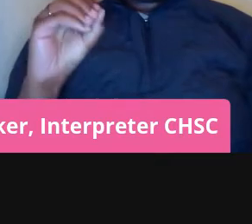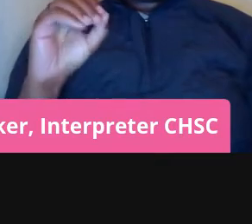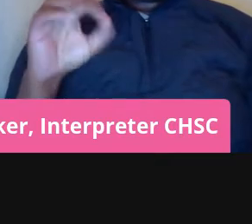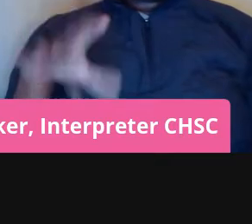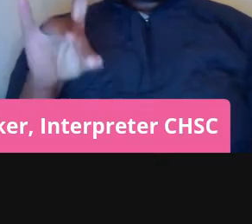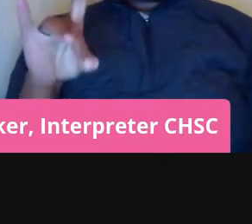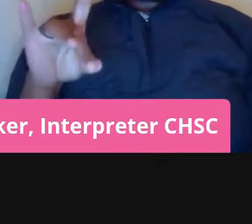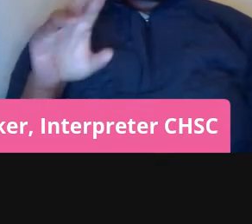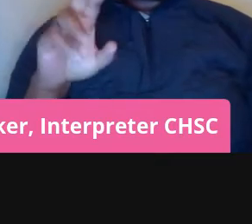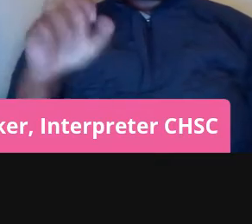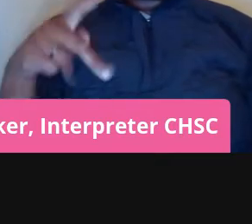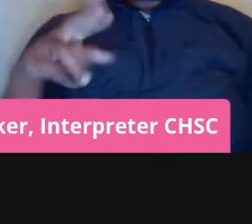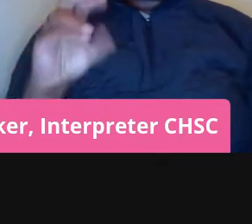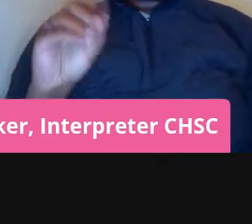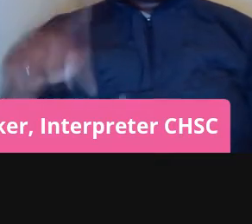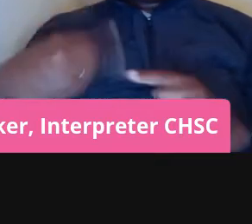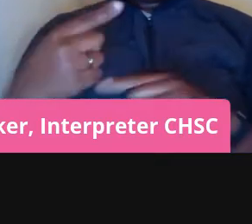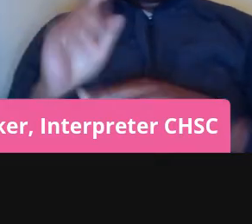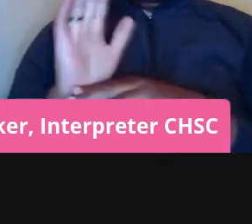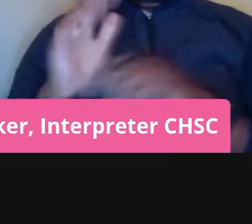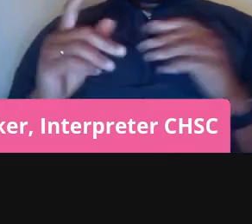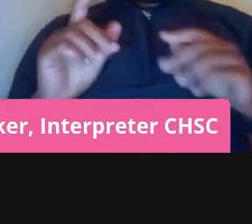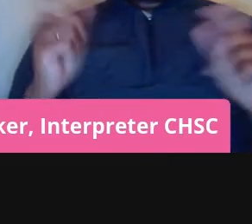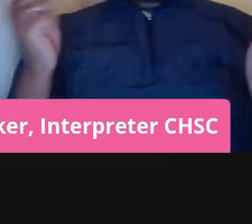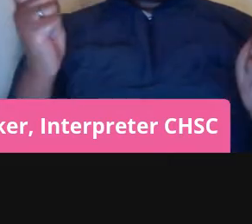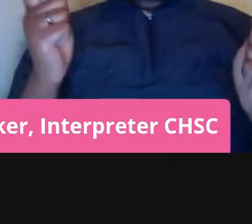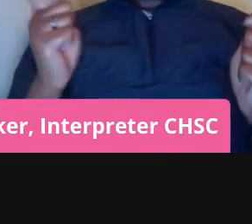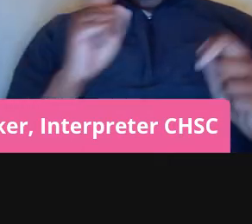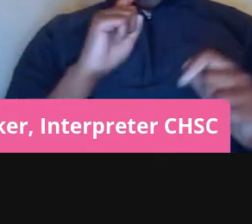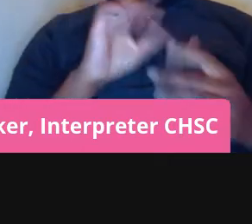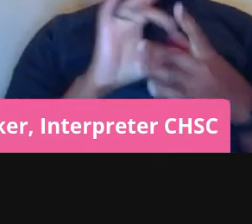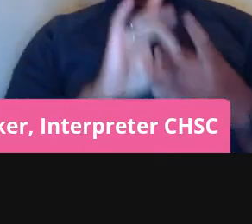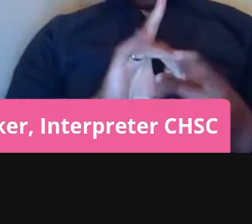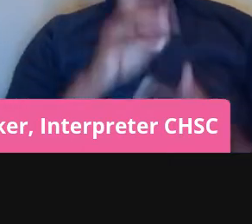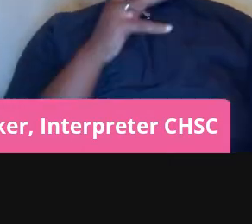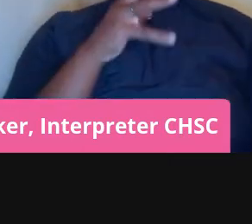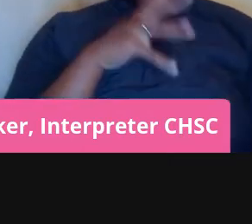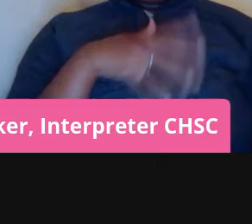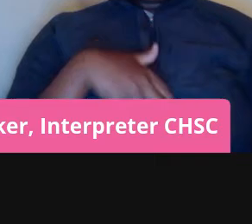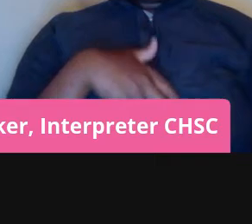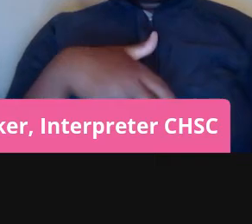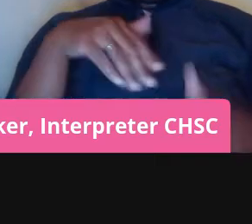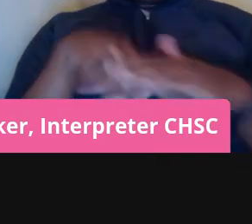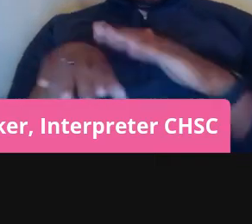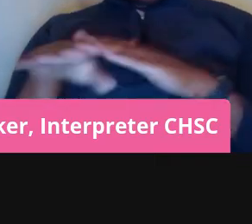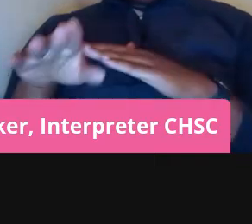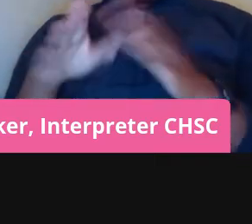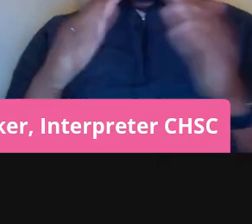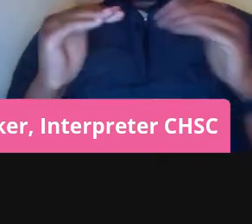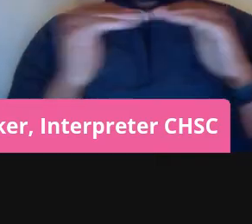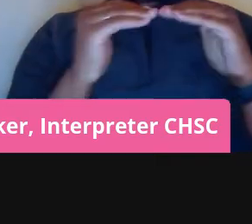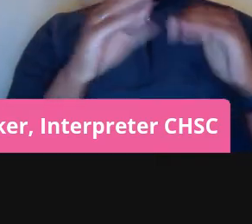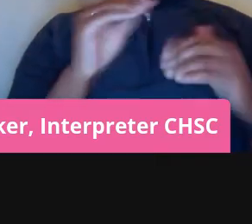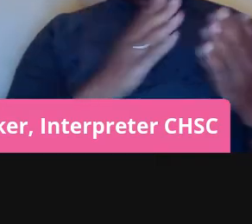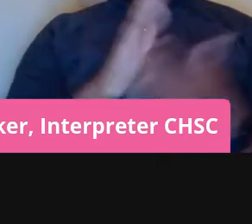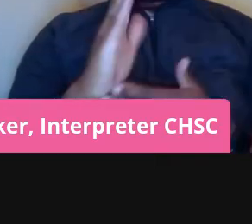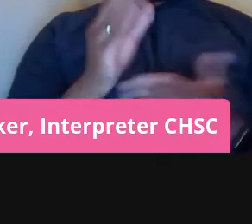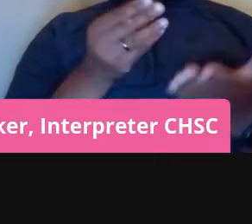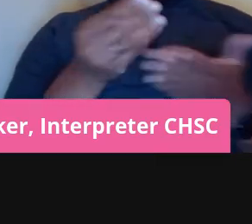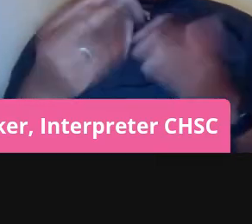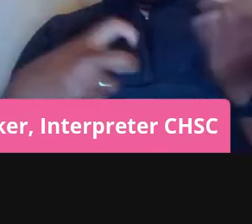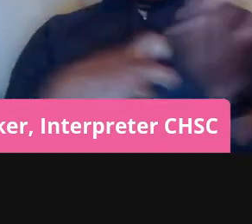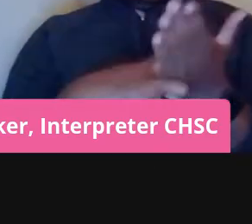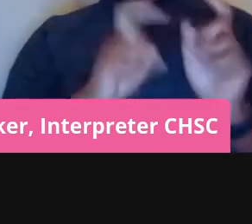the only film festival in the world dedicated to women's reproductive justice and rights. When you purchase a ticket and donate to